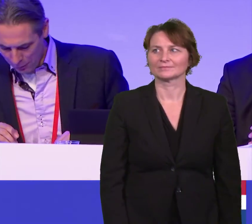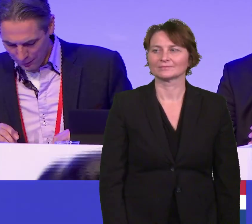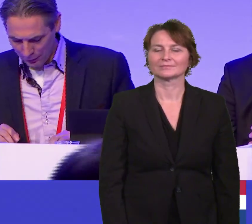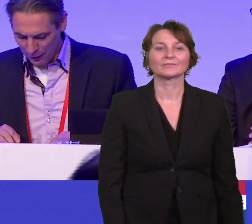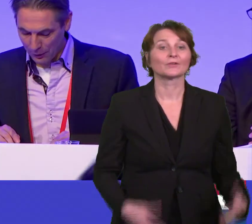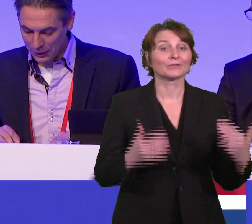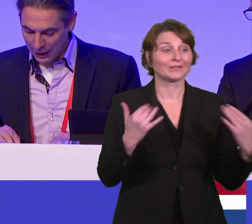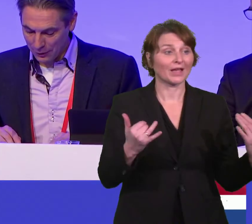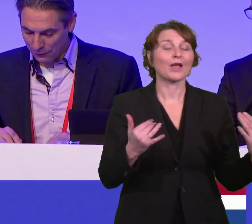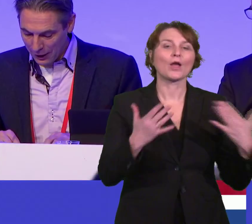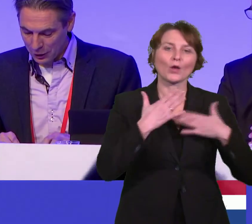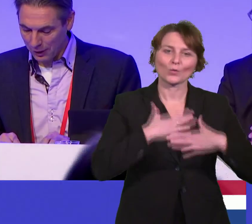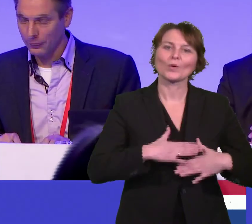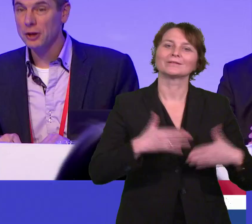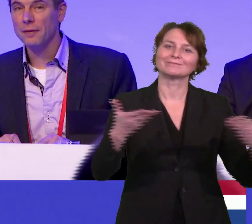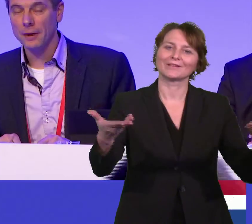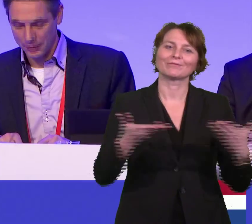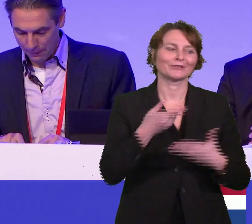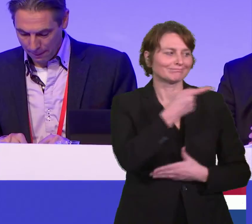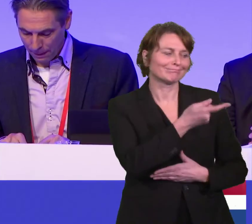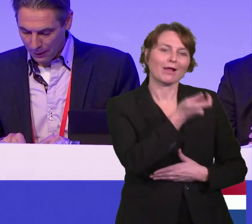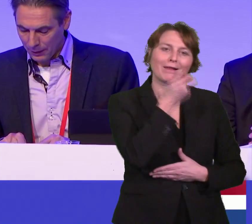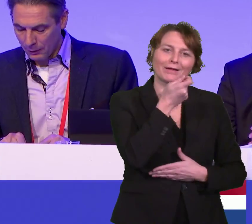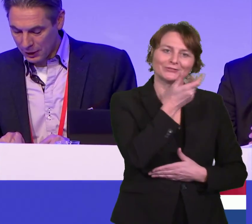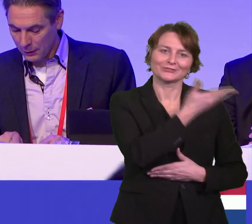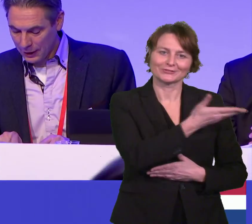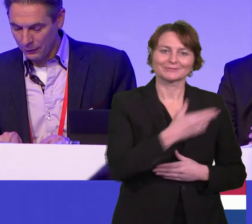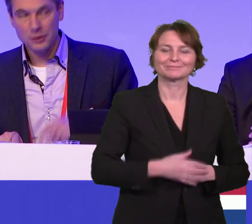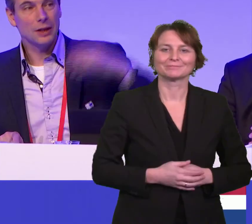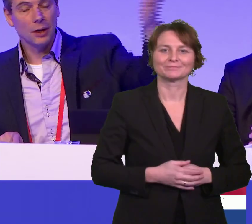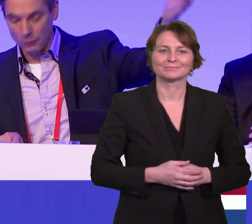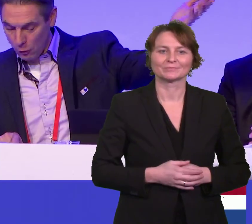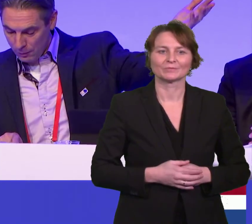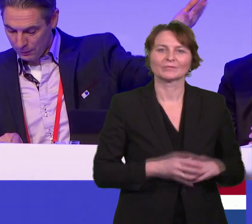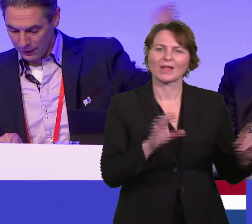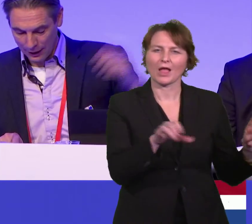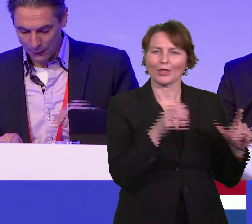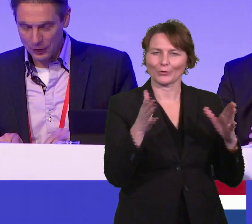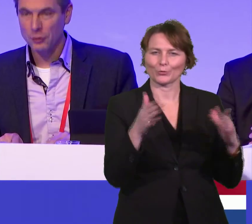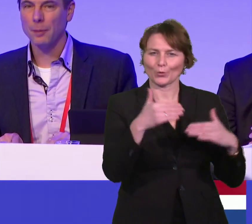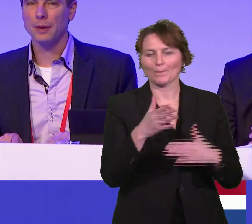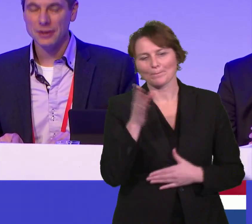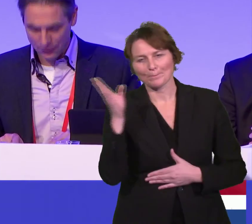For now, we would very much like to invite you to have lunch with us, which is waiting for us in the other room.